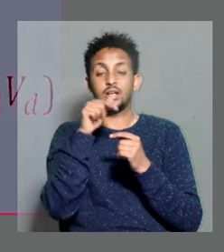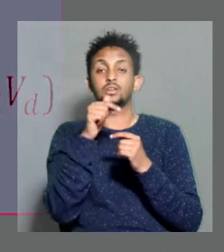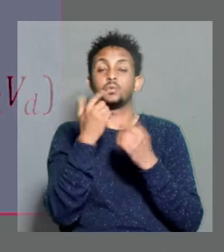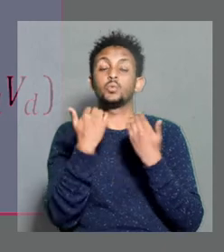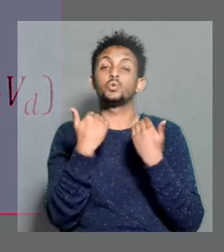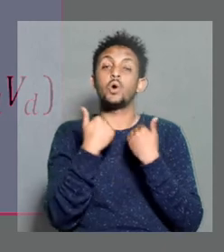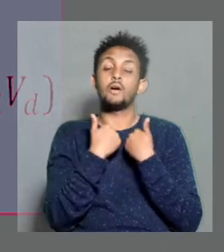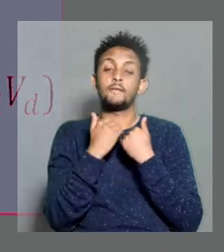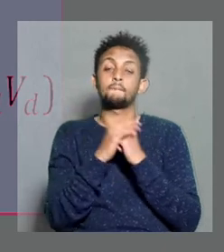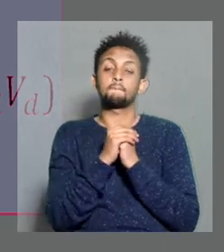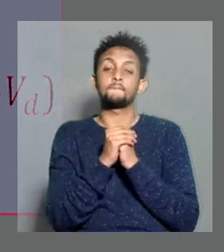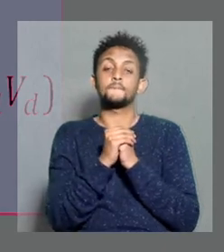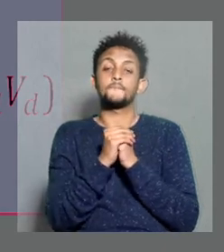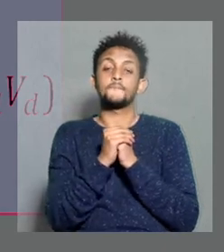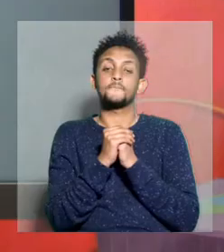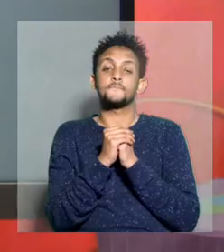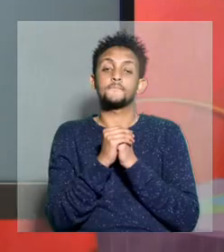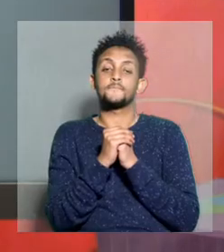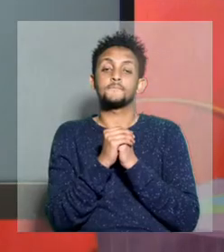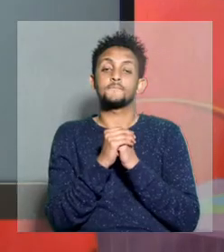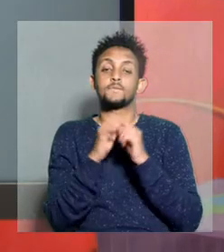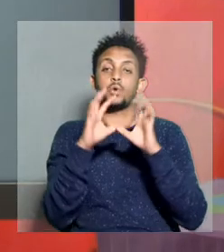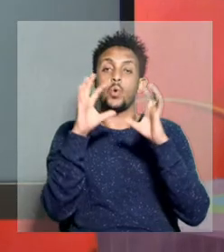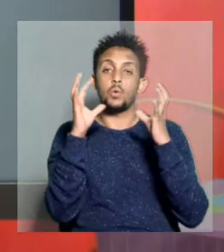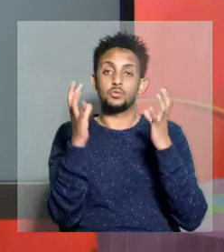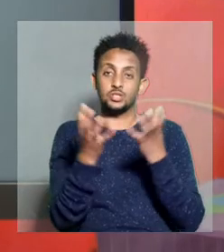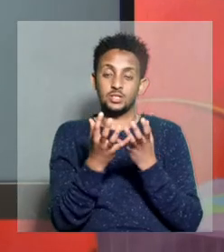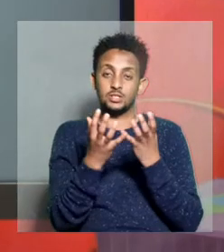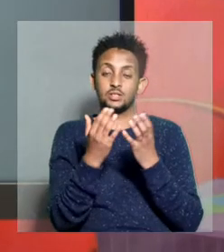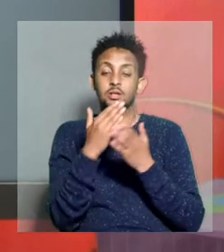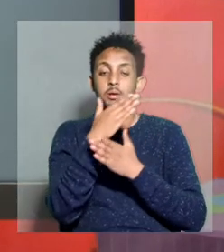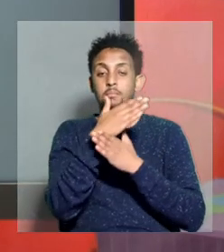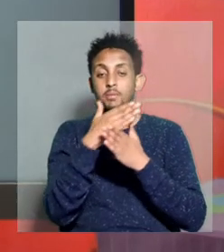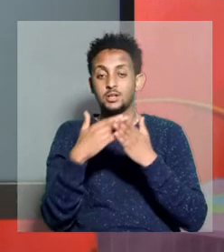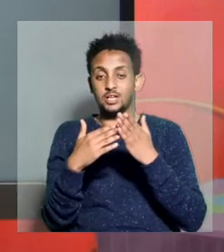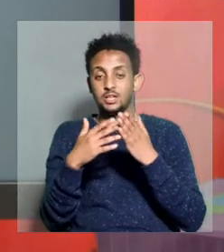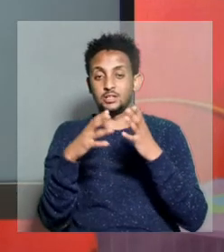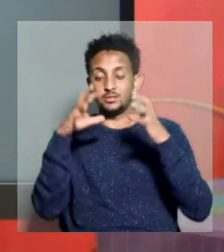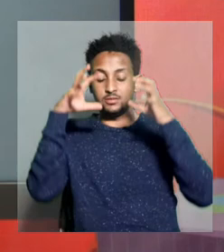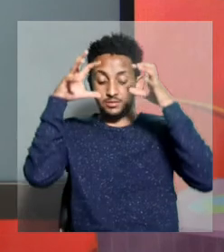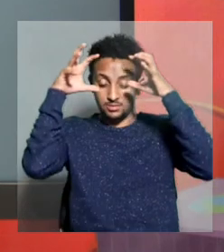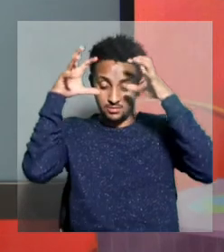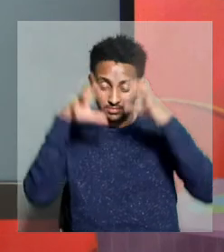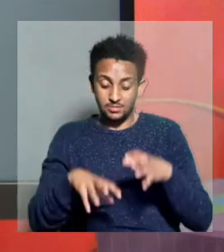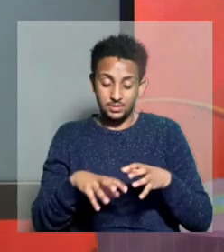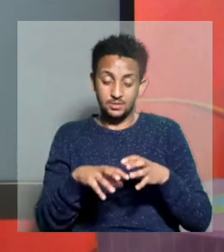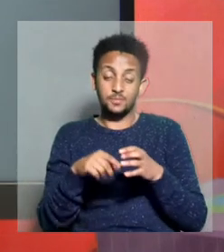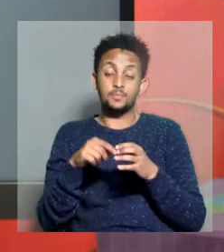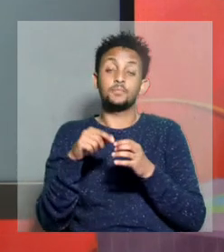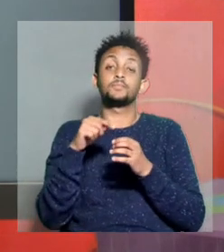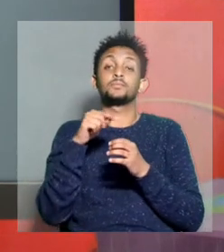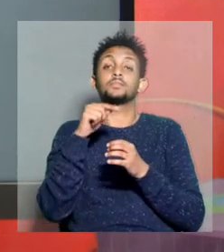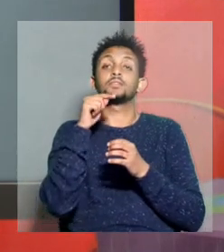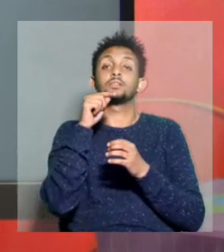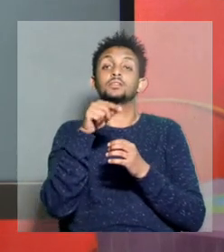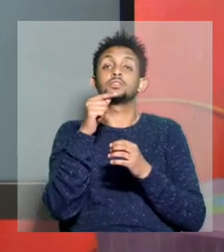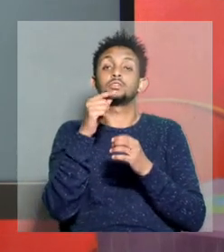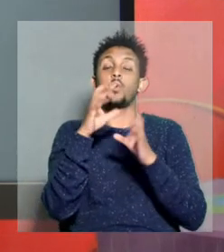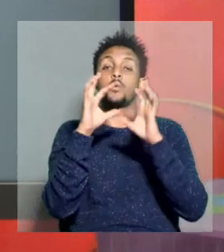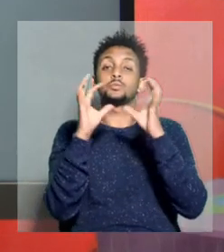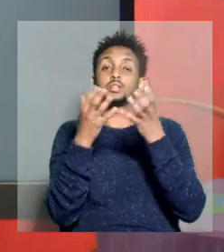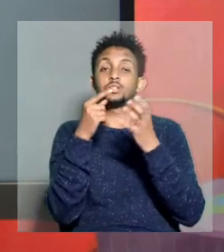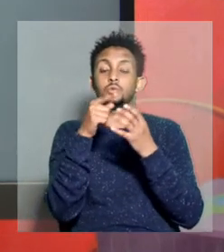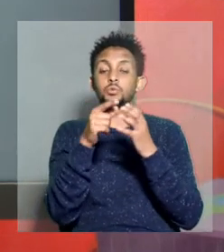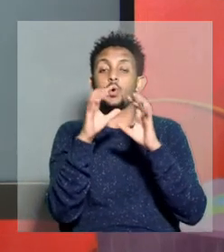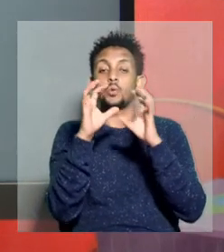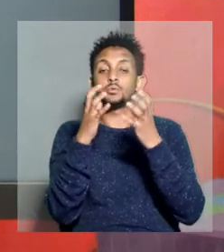Here you have the object. It is partially immersed. Okay, as this object, let's